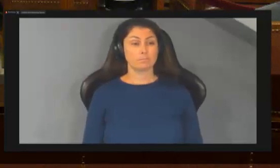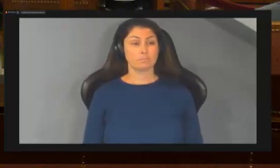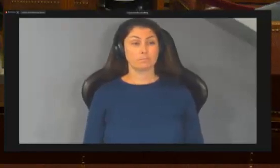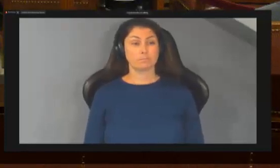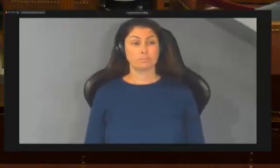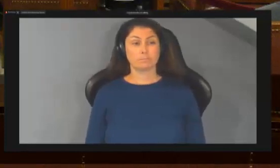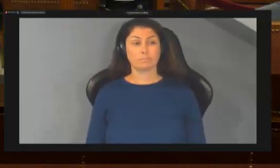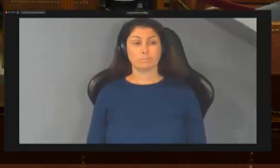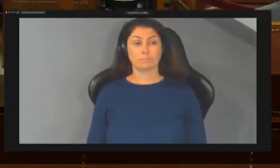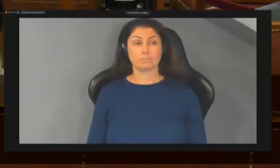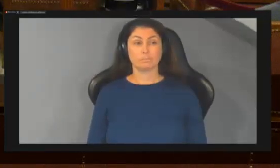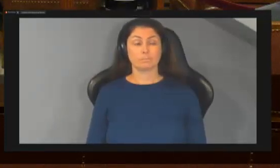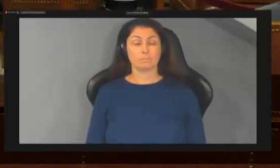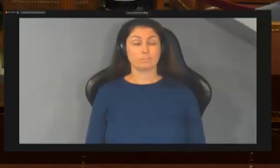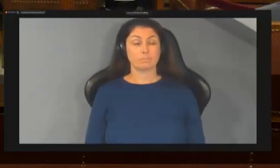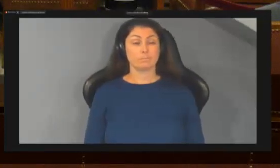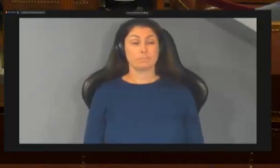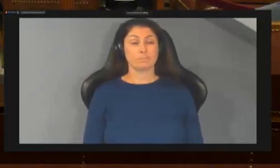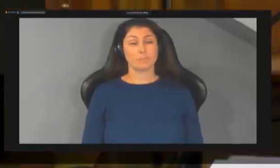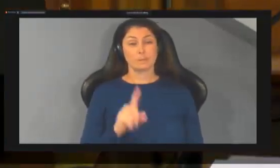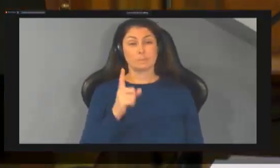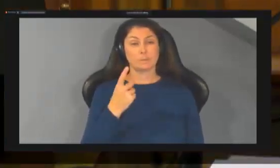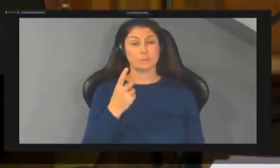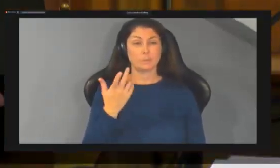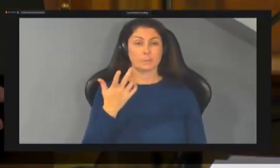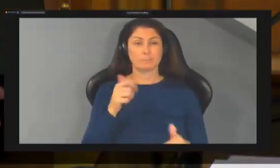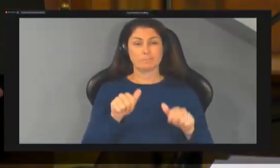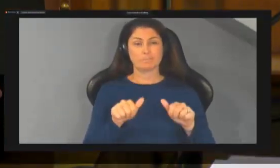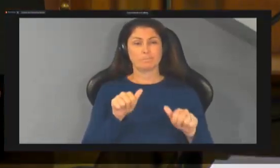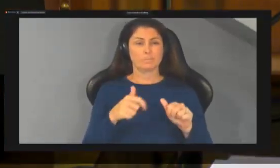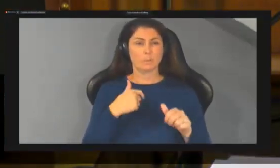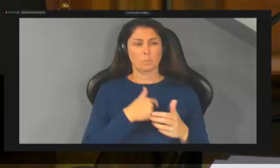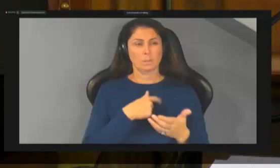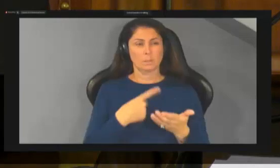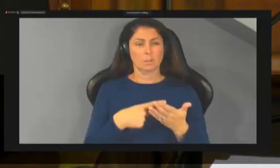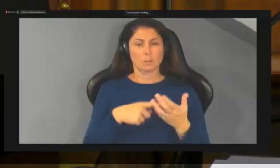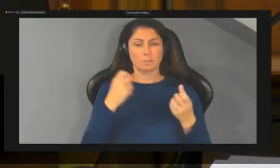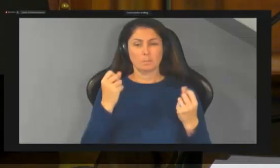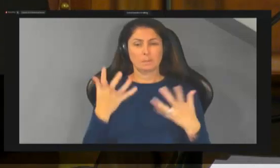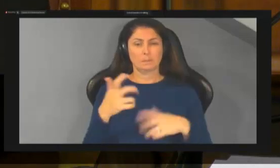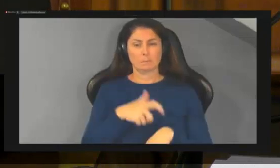Yeah, I'm just kind of contemplating that we've talked about this many, many, many times.